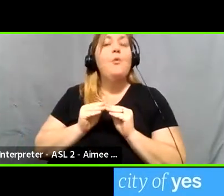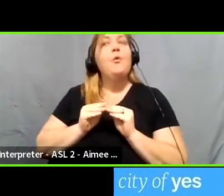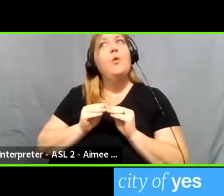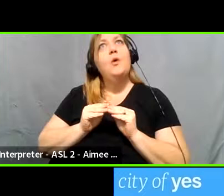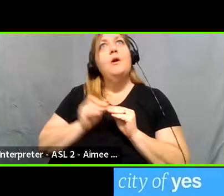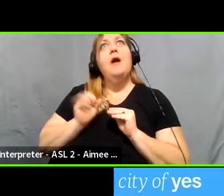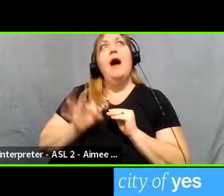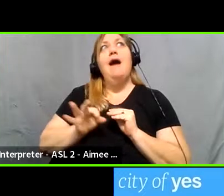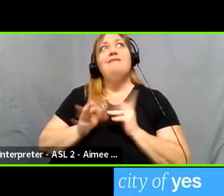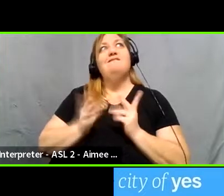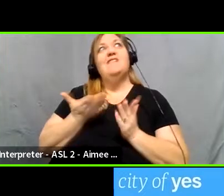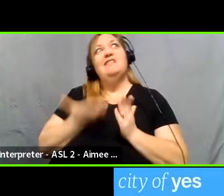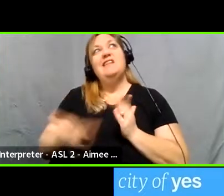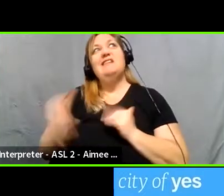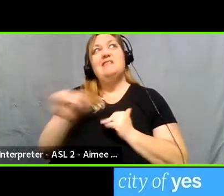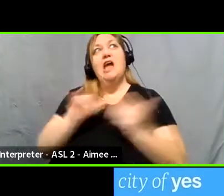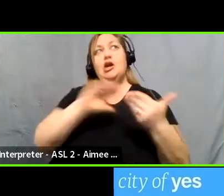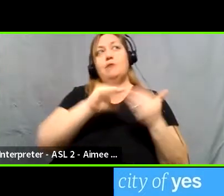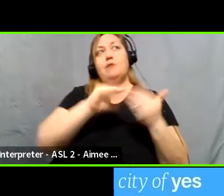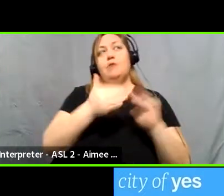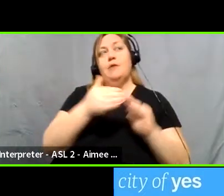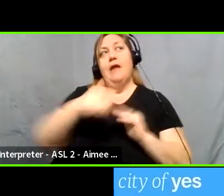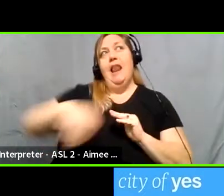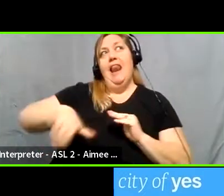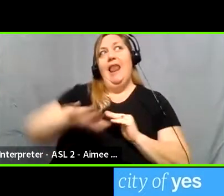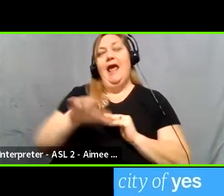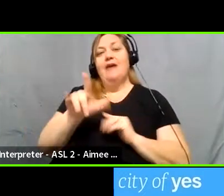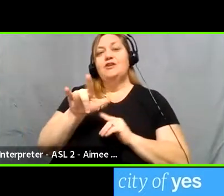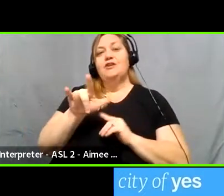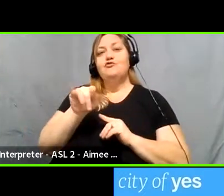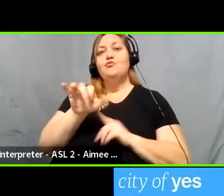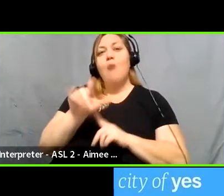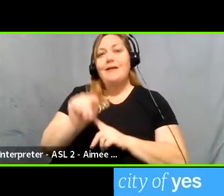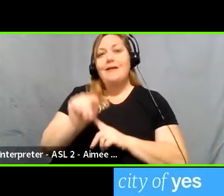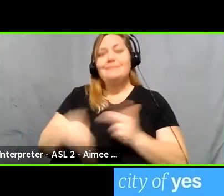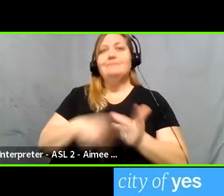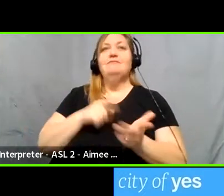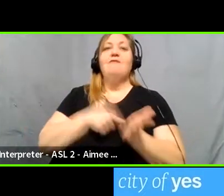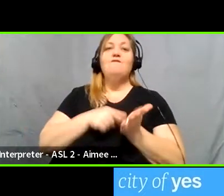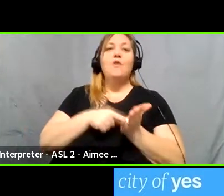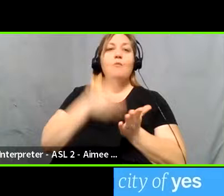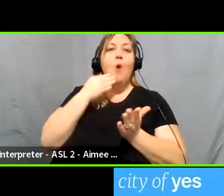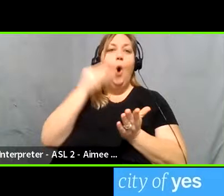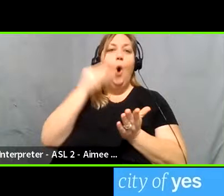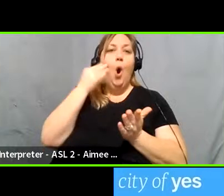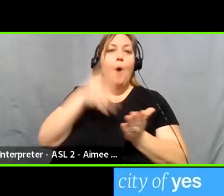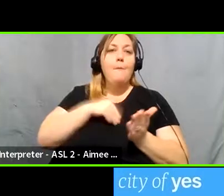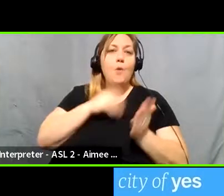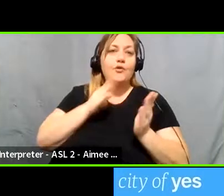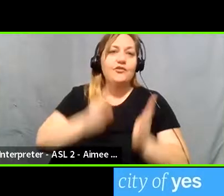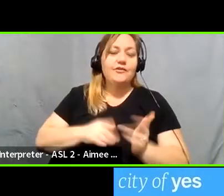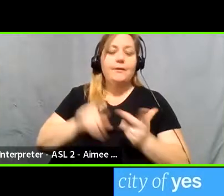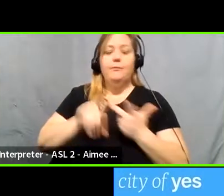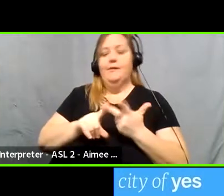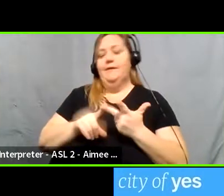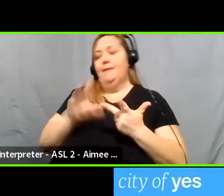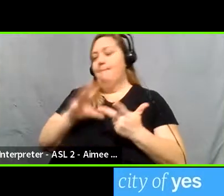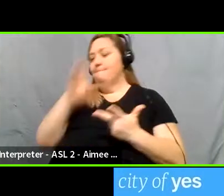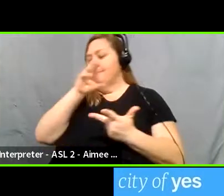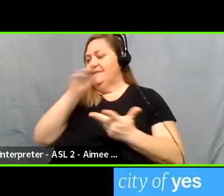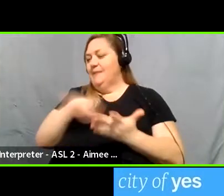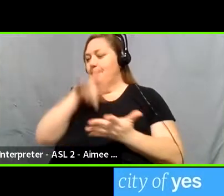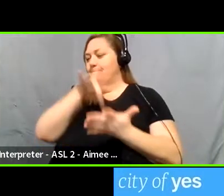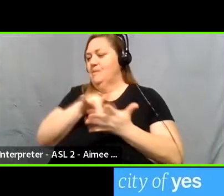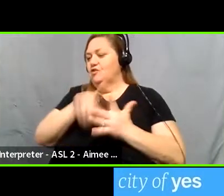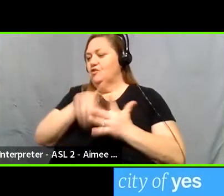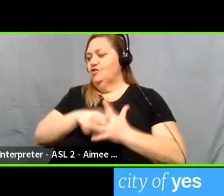things like the community land trusts. They're more like affordable homeownership or more like this missing middle starter home co-ops